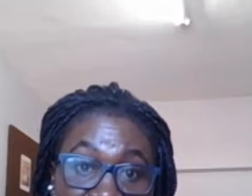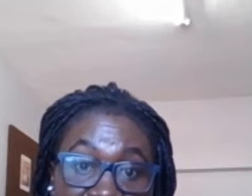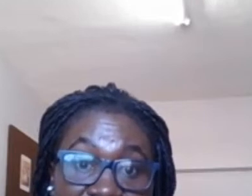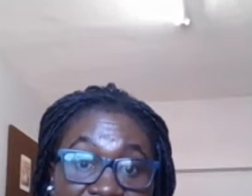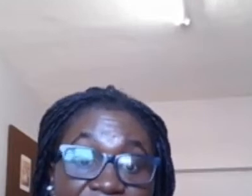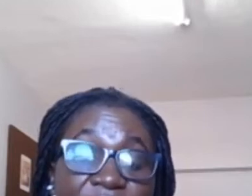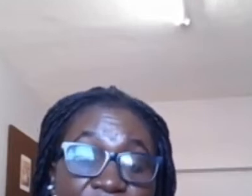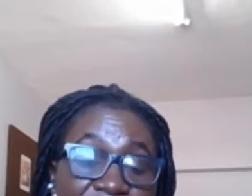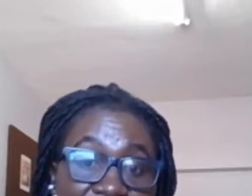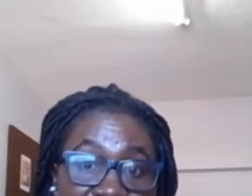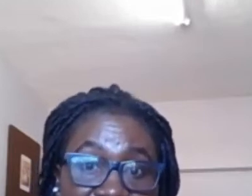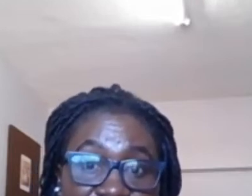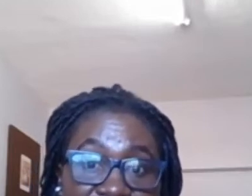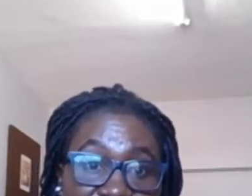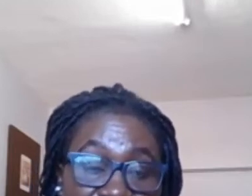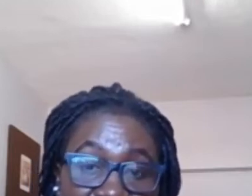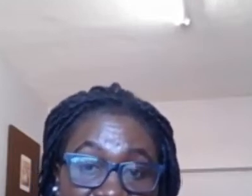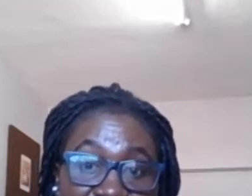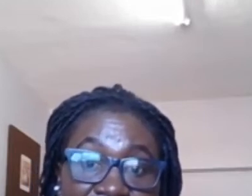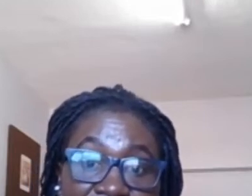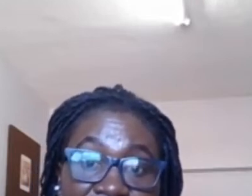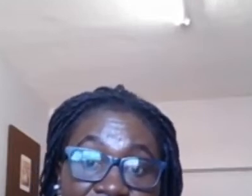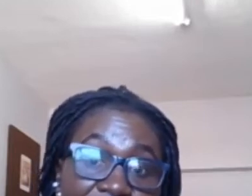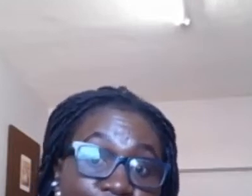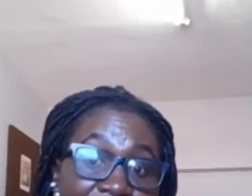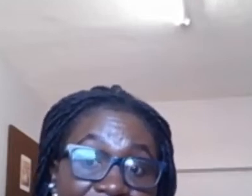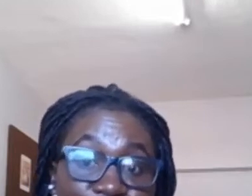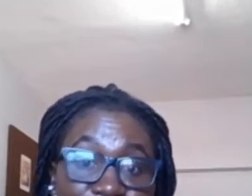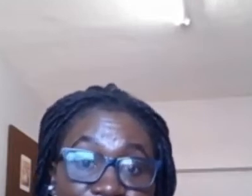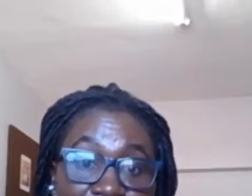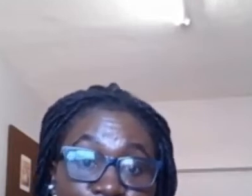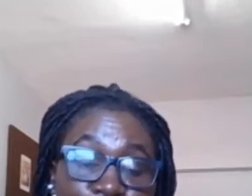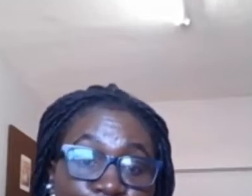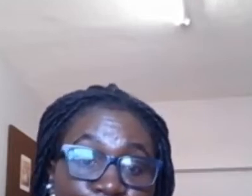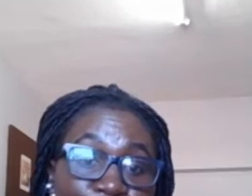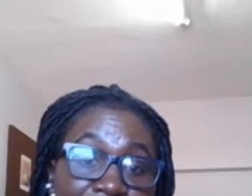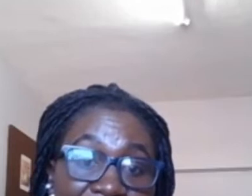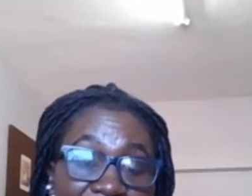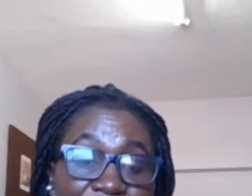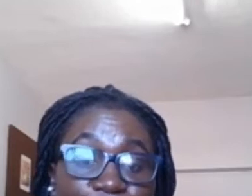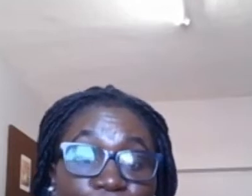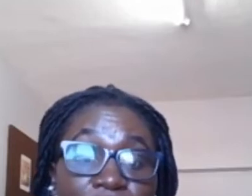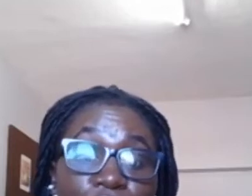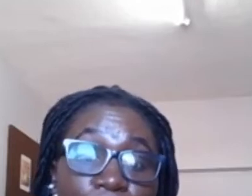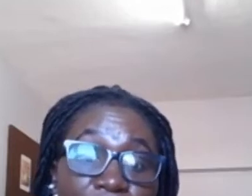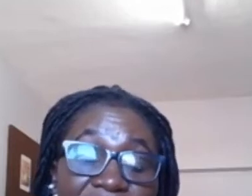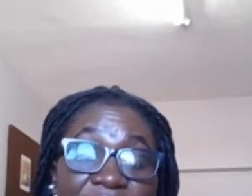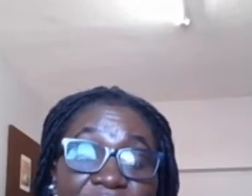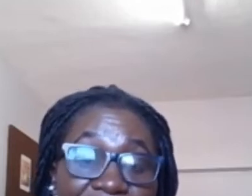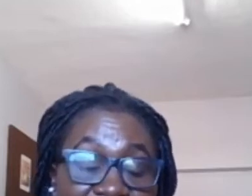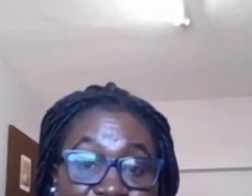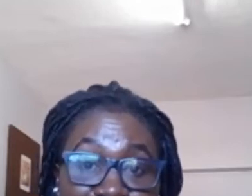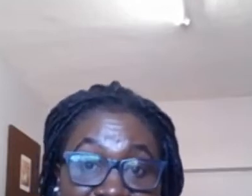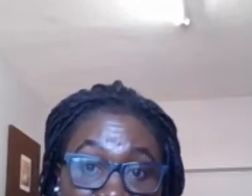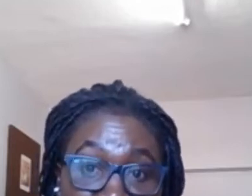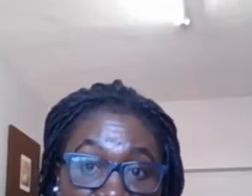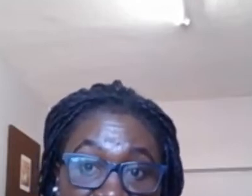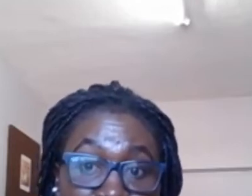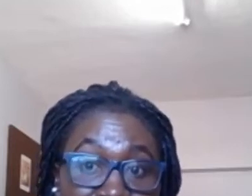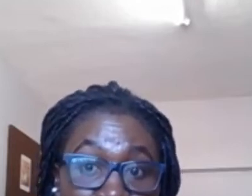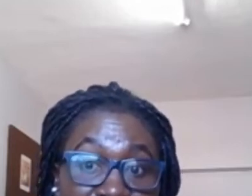and lactation, they are very selective in their feeding and are quality-driven, So female elephants will incorporate a variety of